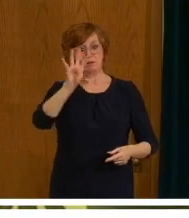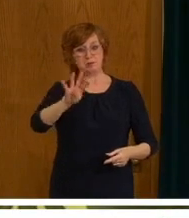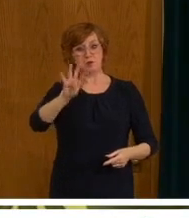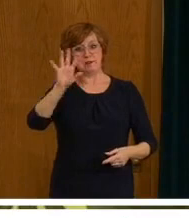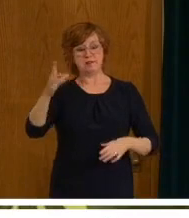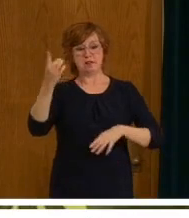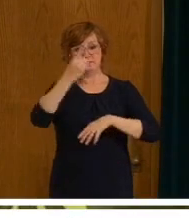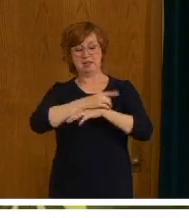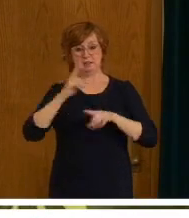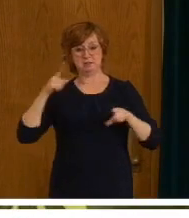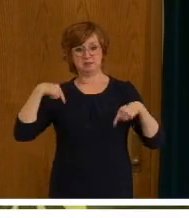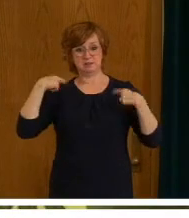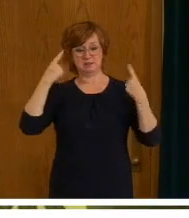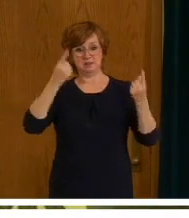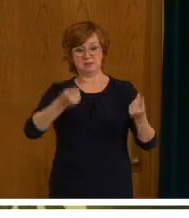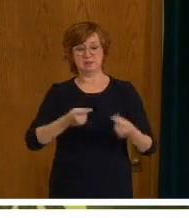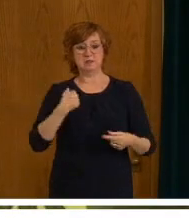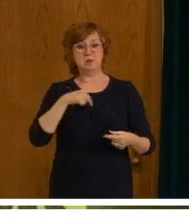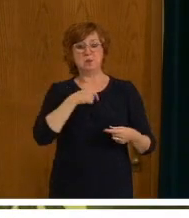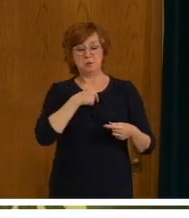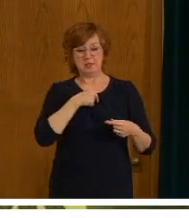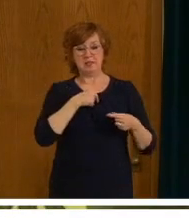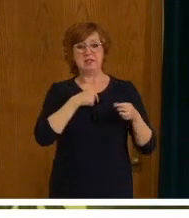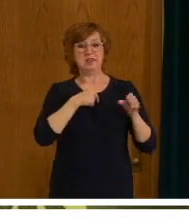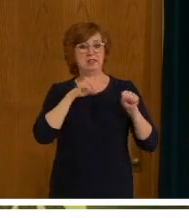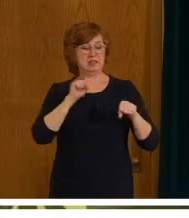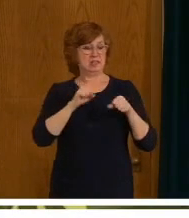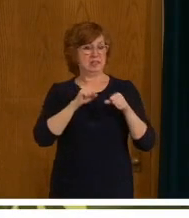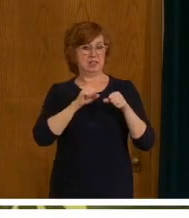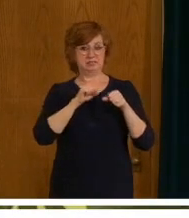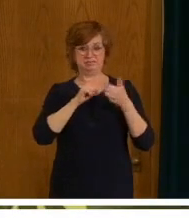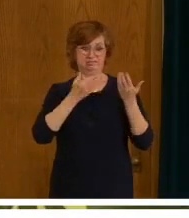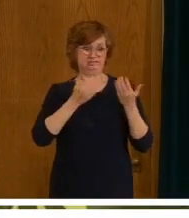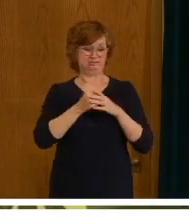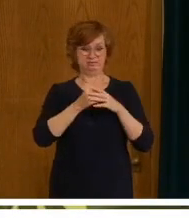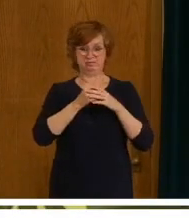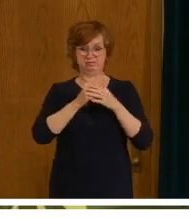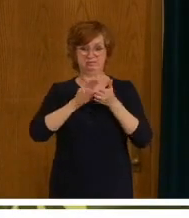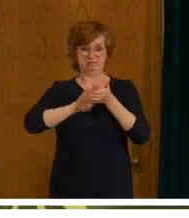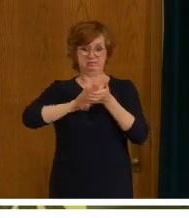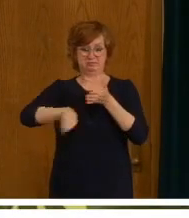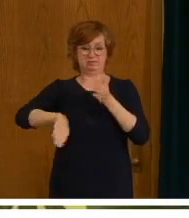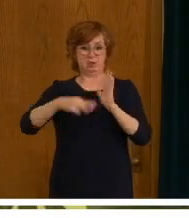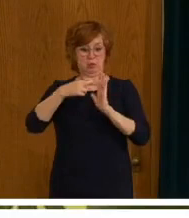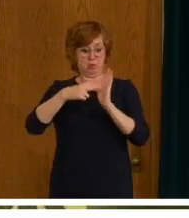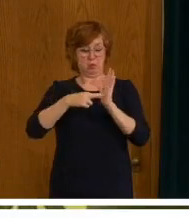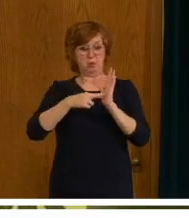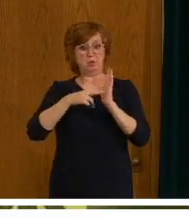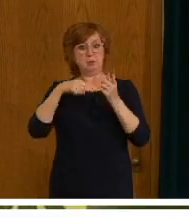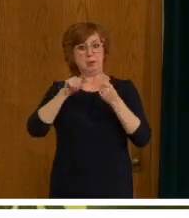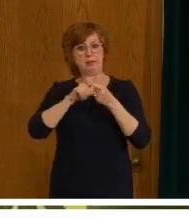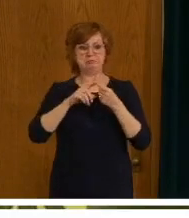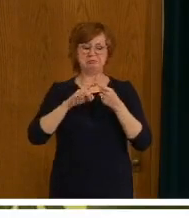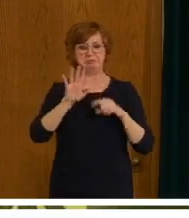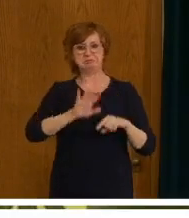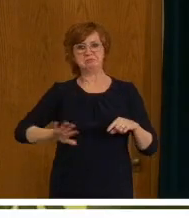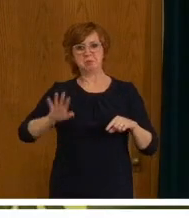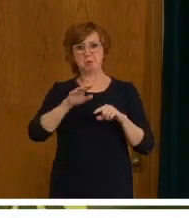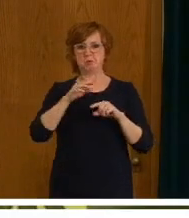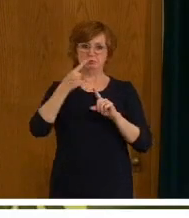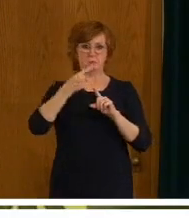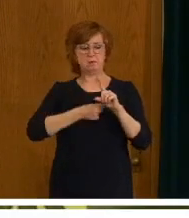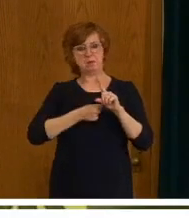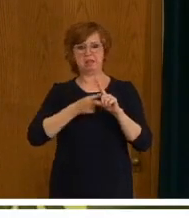us choose to go out and get vaccinated. It's up to each of us. It's up to all of us. This week,